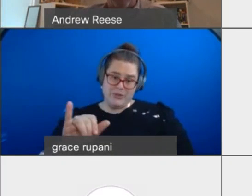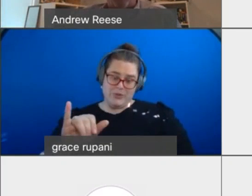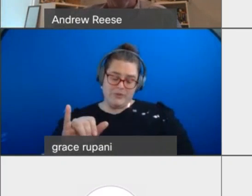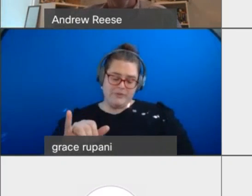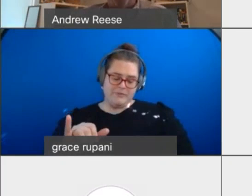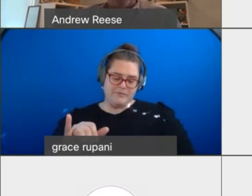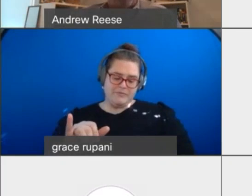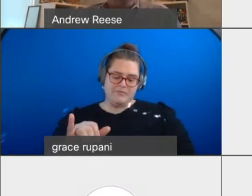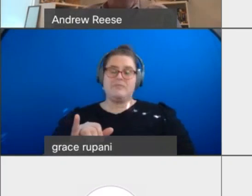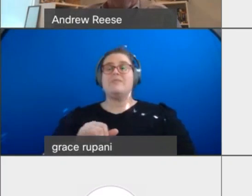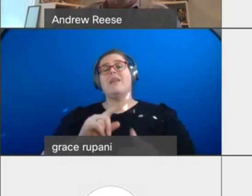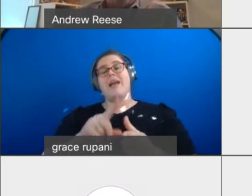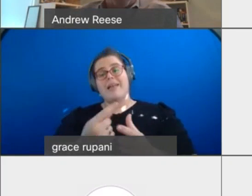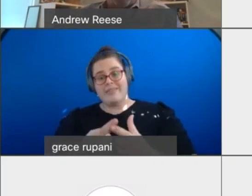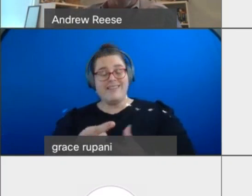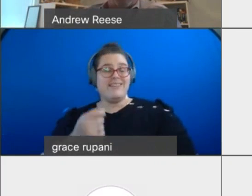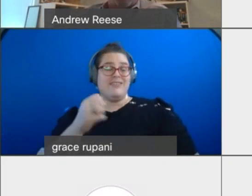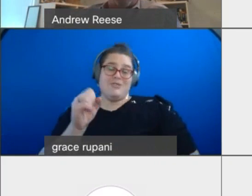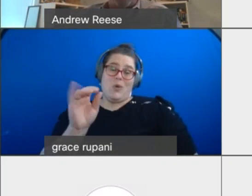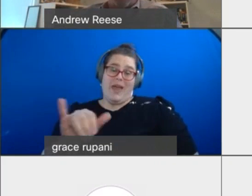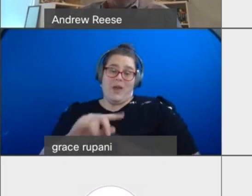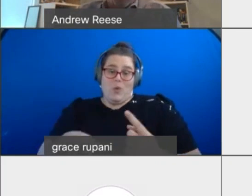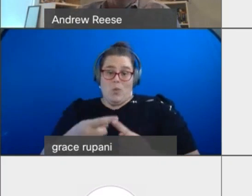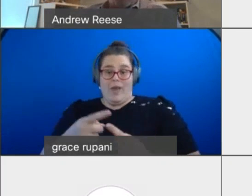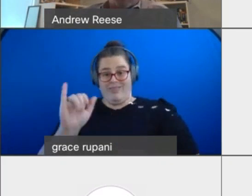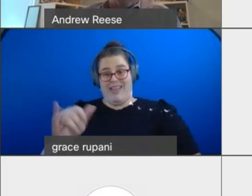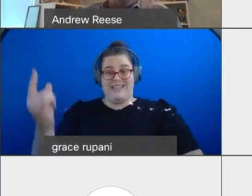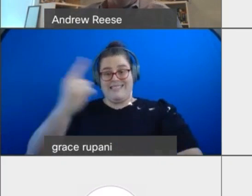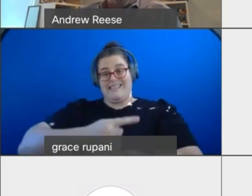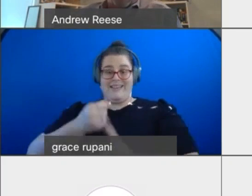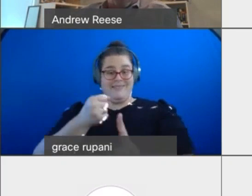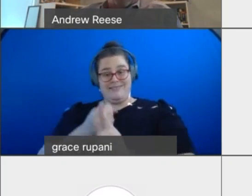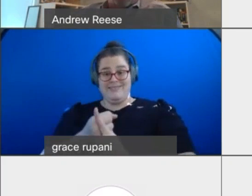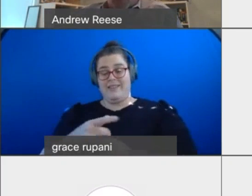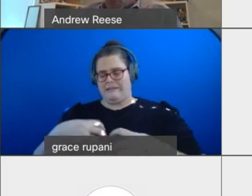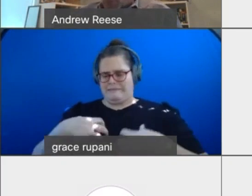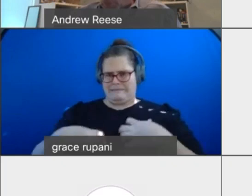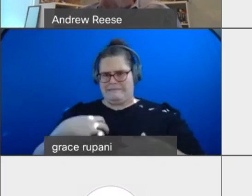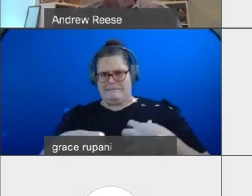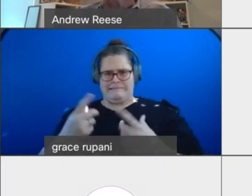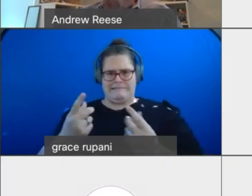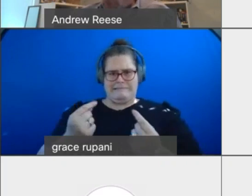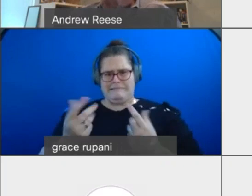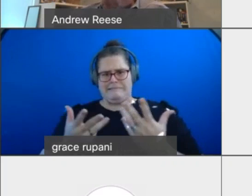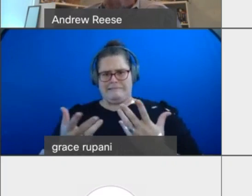their health, that they have to go in because, they still have bills to pay.